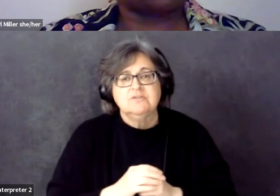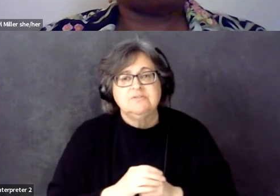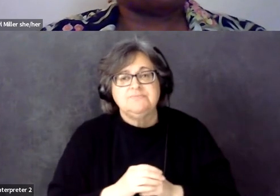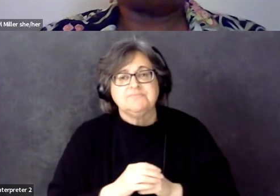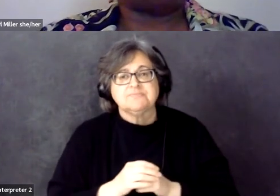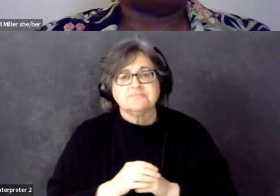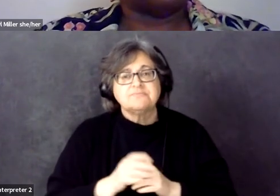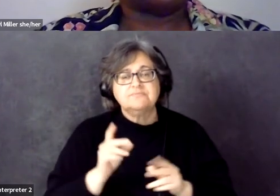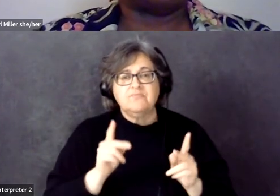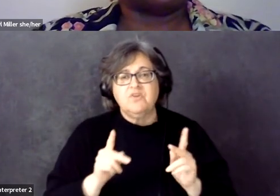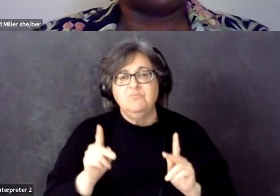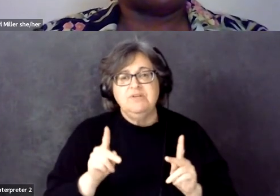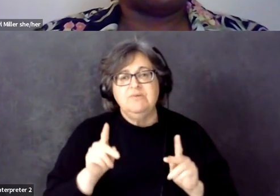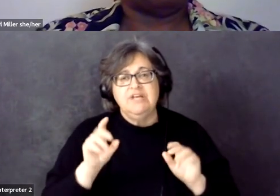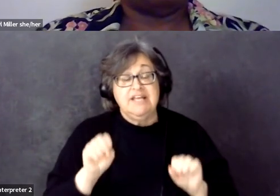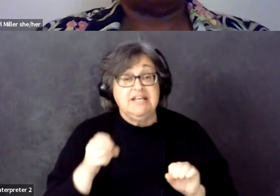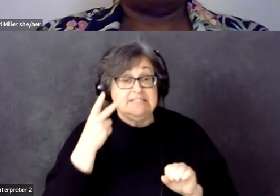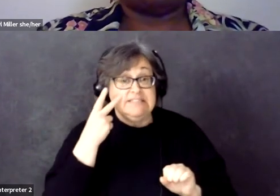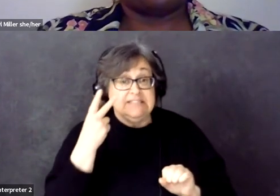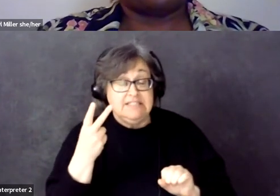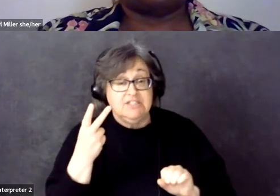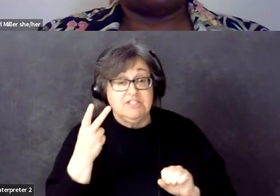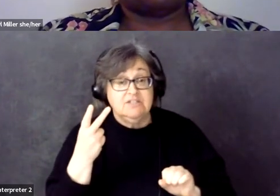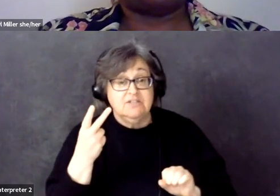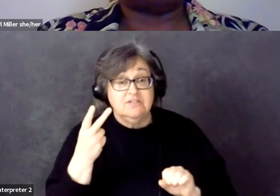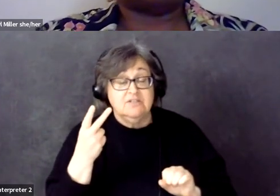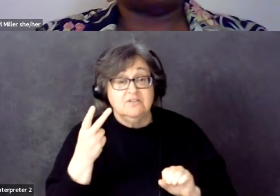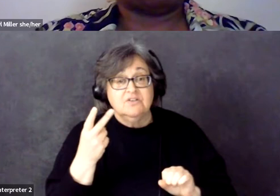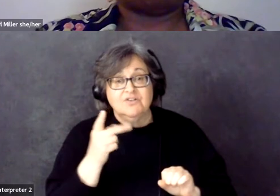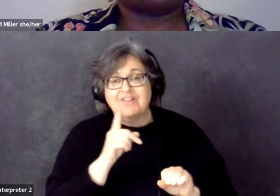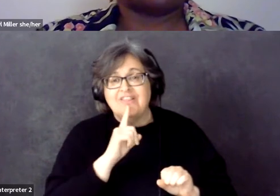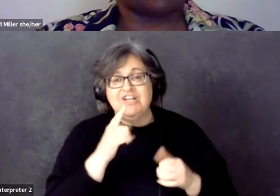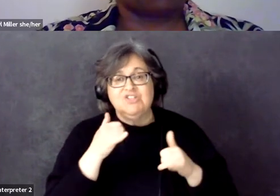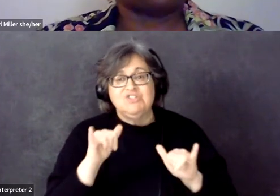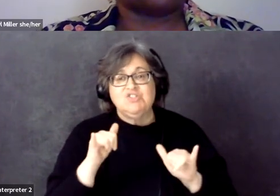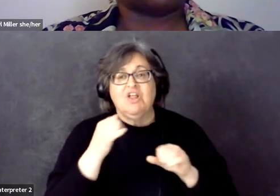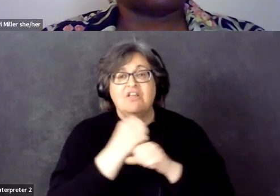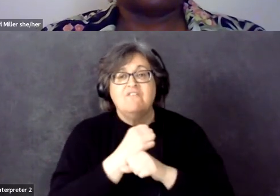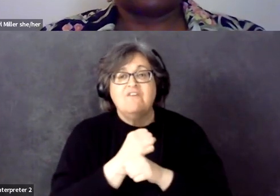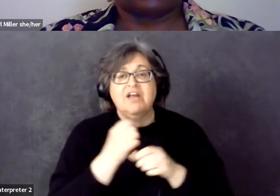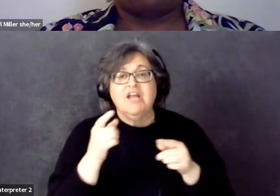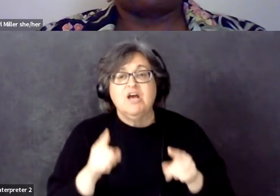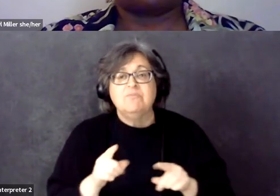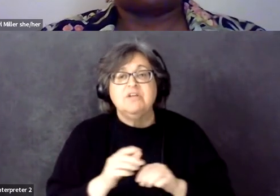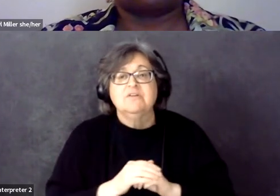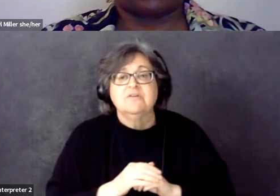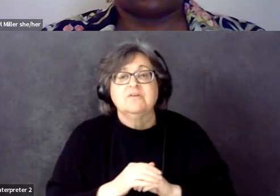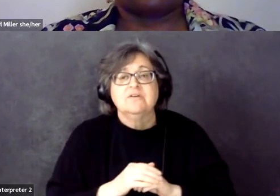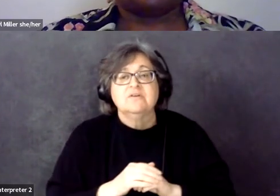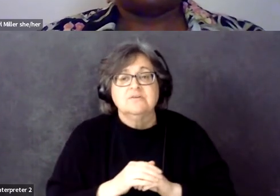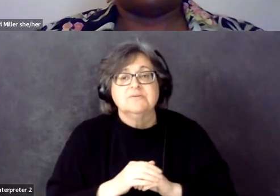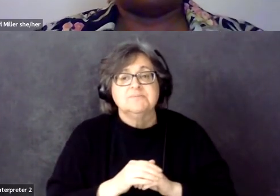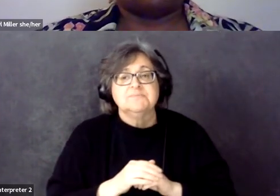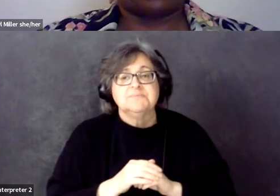so that people can see that there is still a fight happening, and so